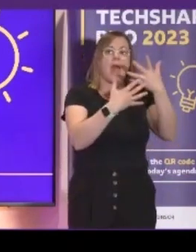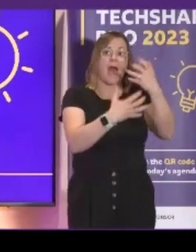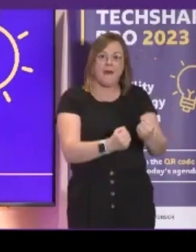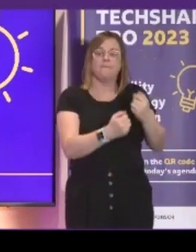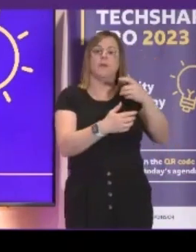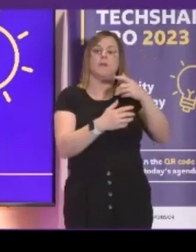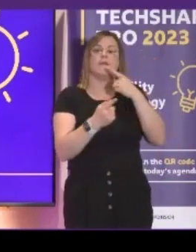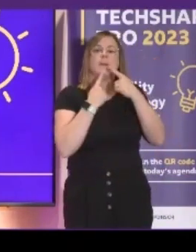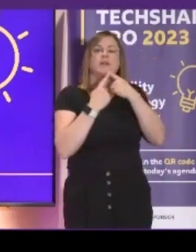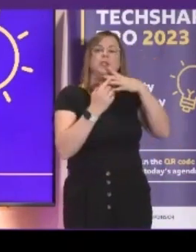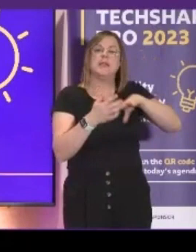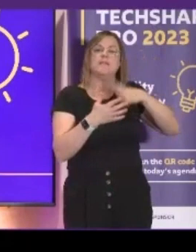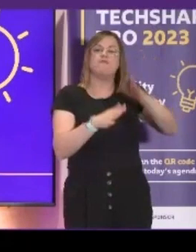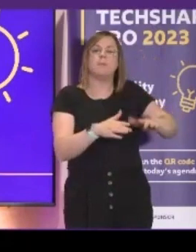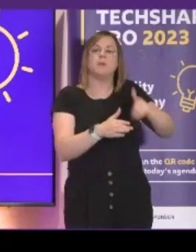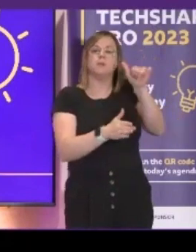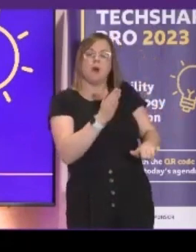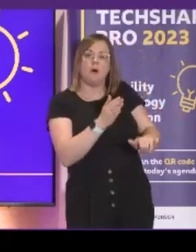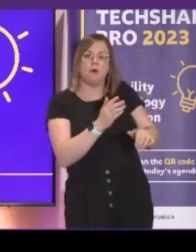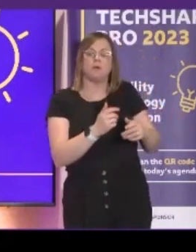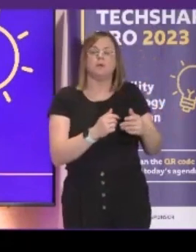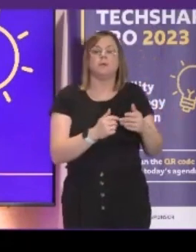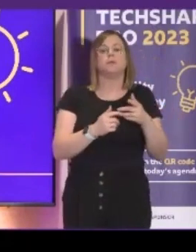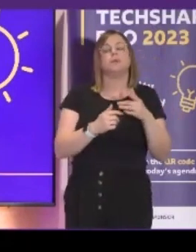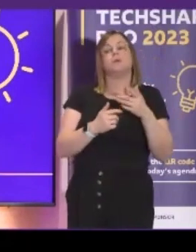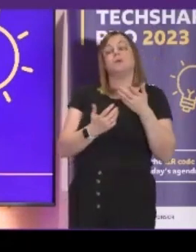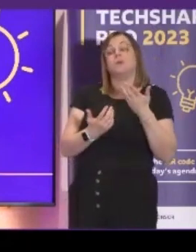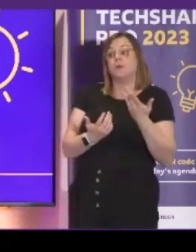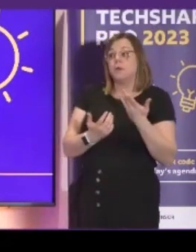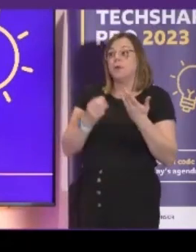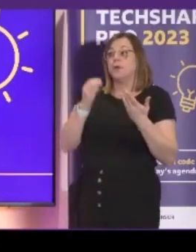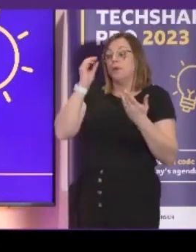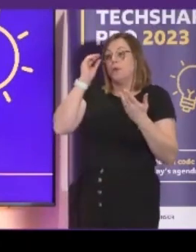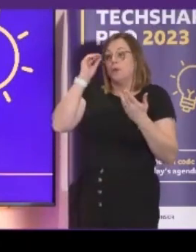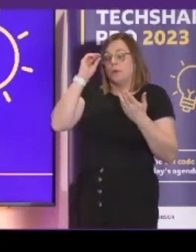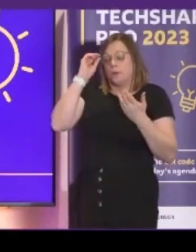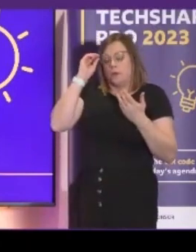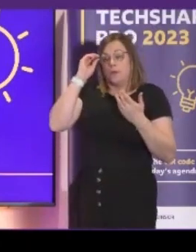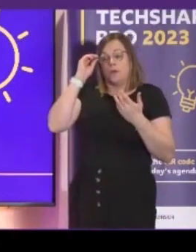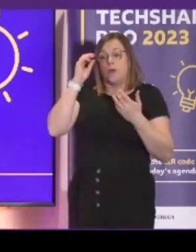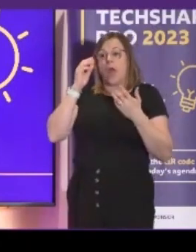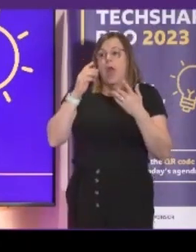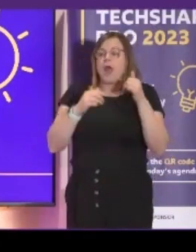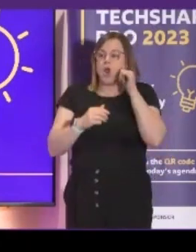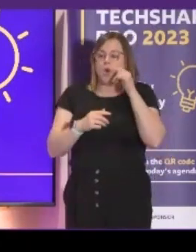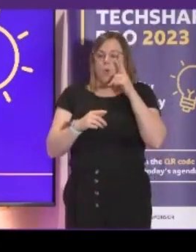outset and what's required during the rest of the relationship. But I know we've been looking at